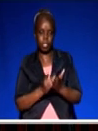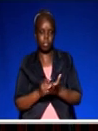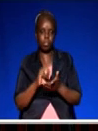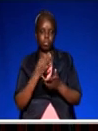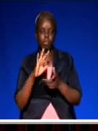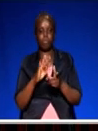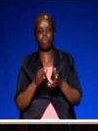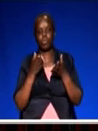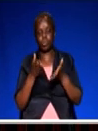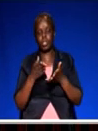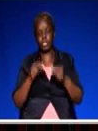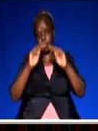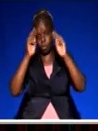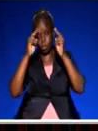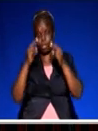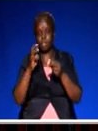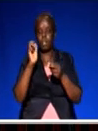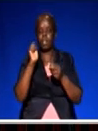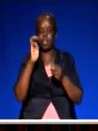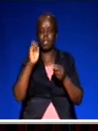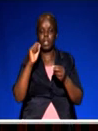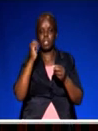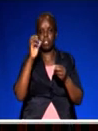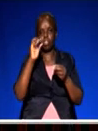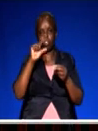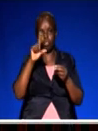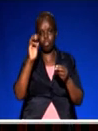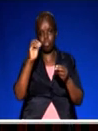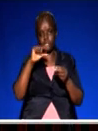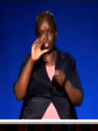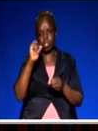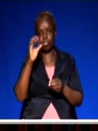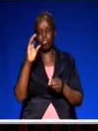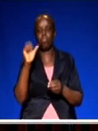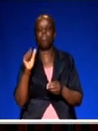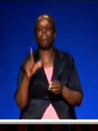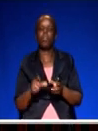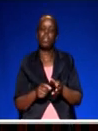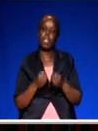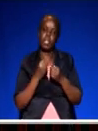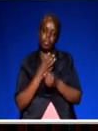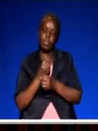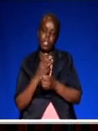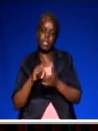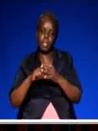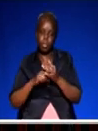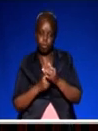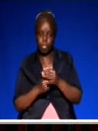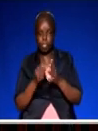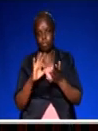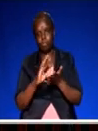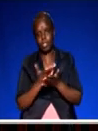narratives. Ideology or etiology is an attempt to explain the origin of